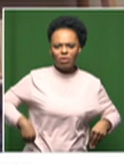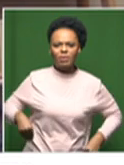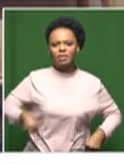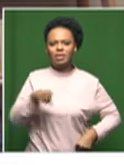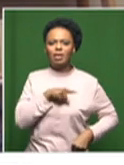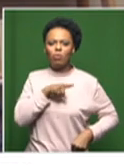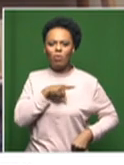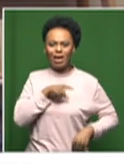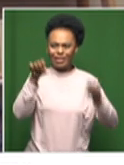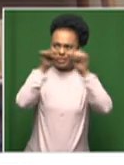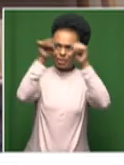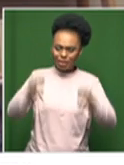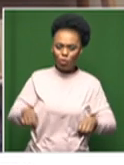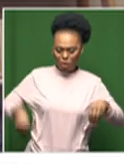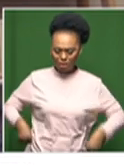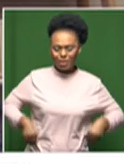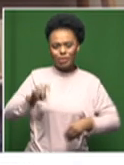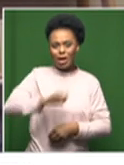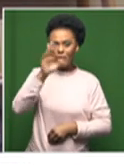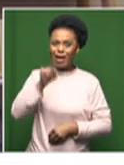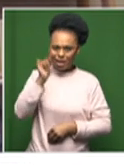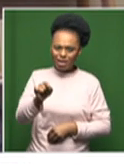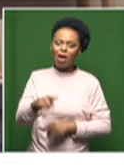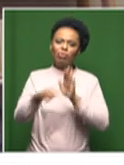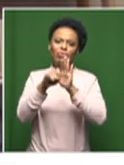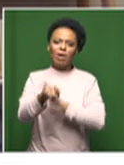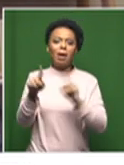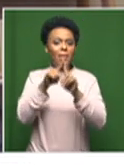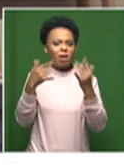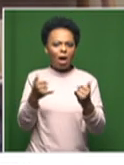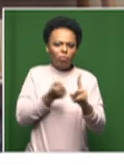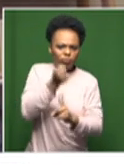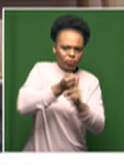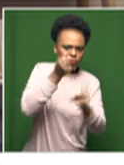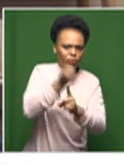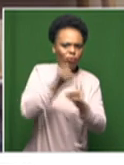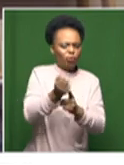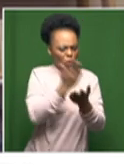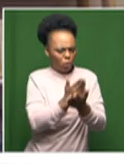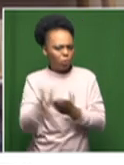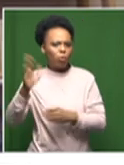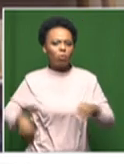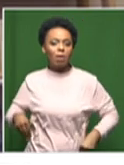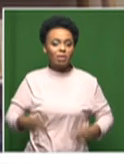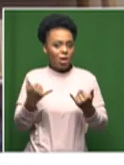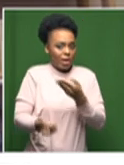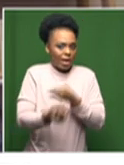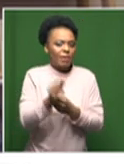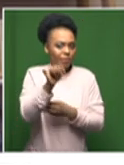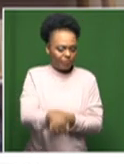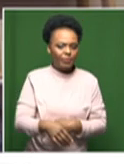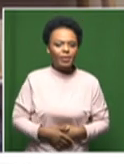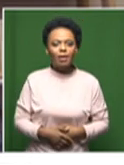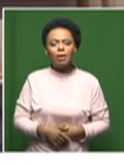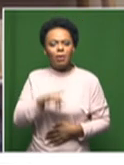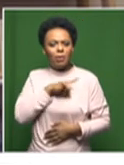of corruption that we have. So that at least is happening. And we are seeing, obviously, hectic, to put it that way,